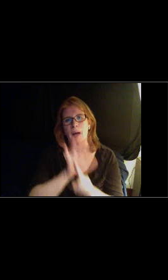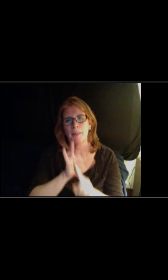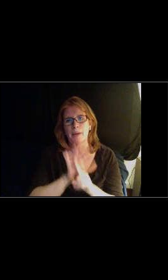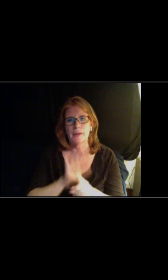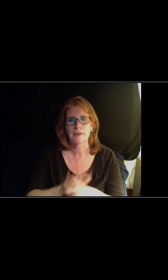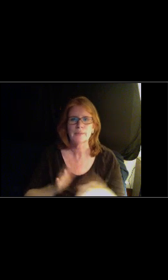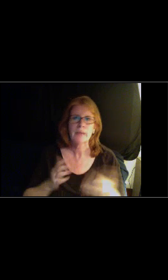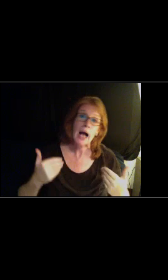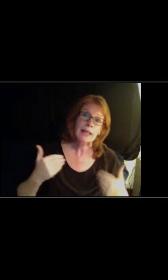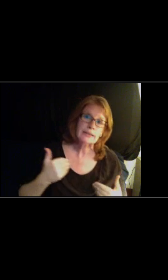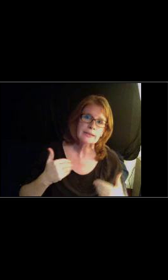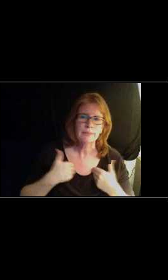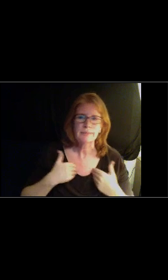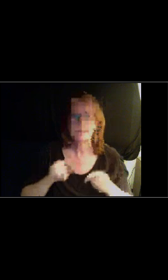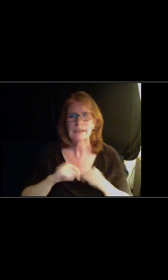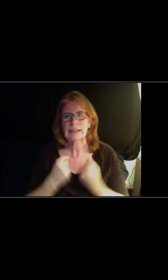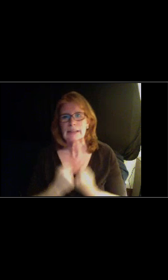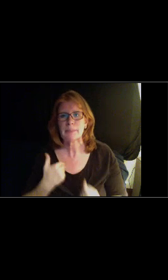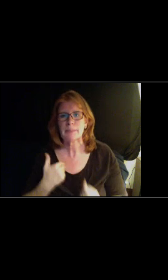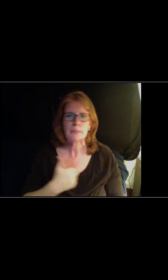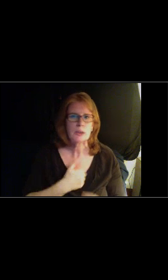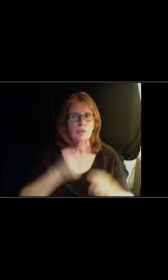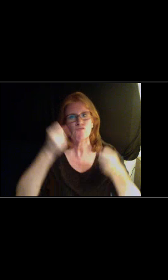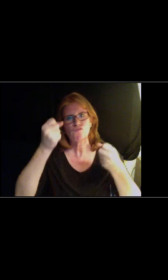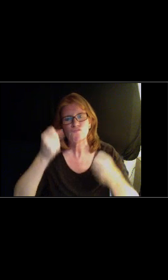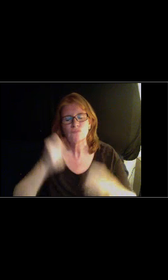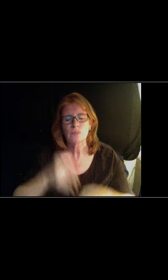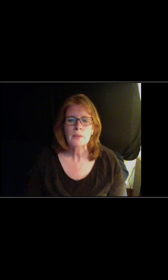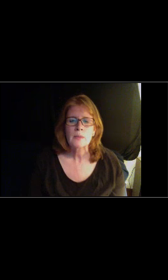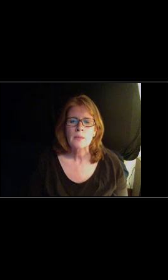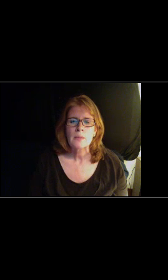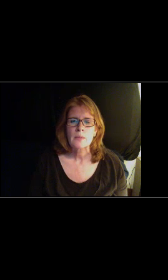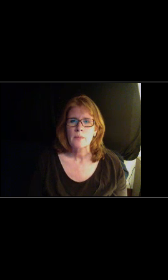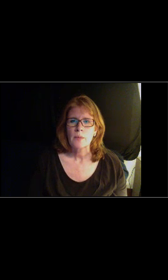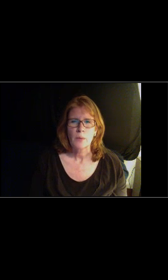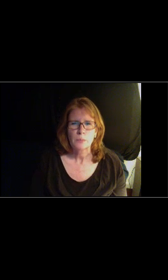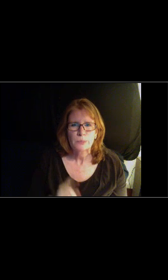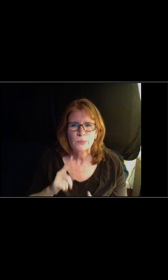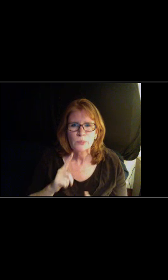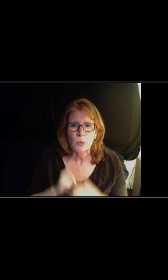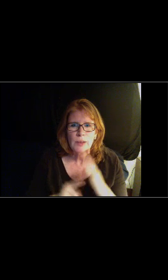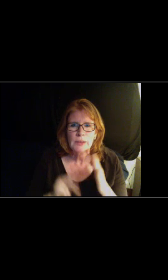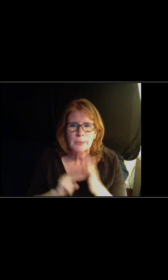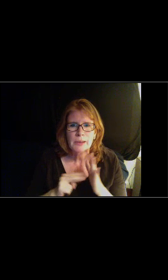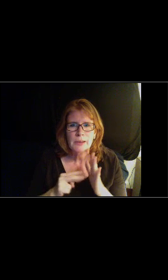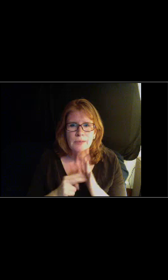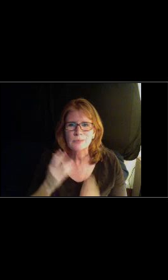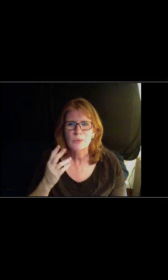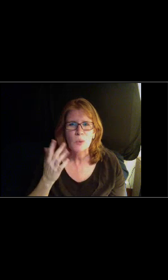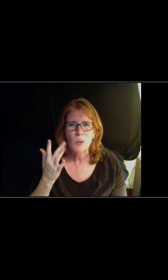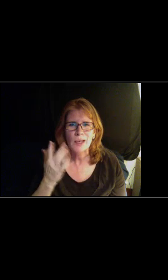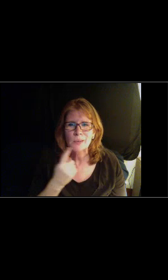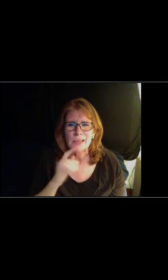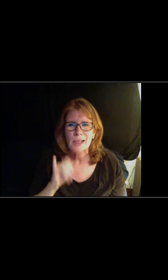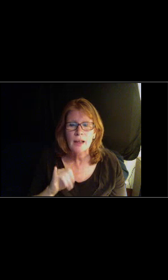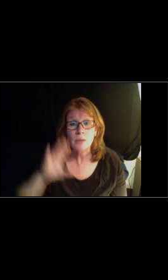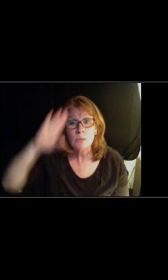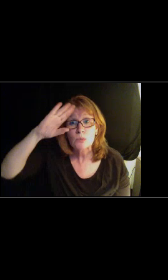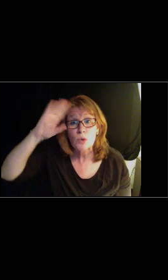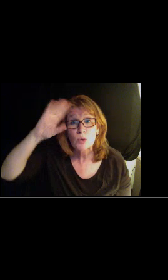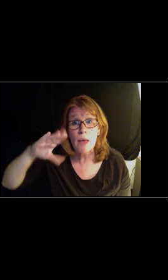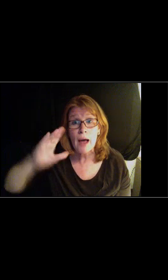Next example, the very popular one. I, as the interpreter, am a member of the team. But what does